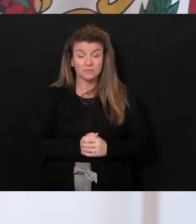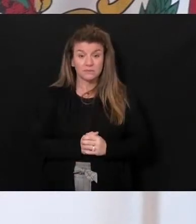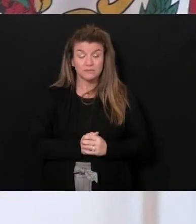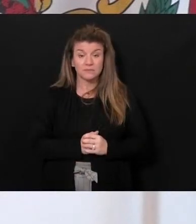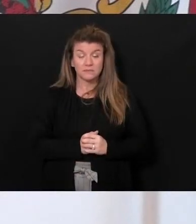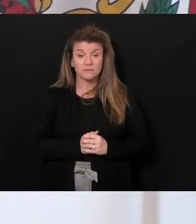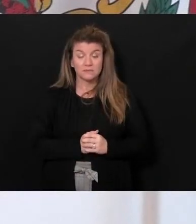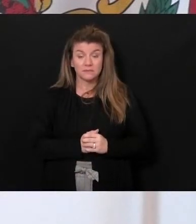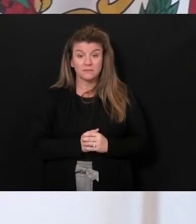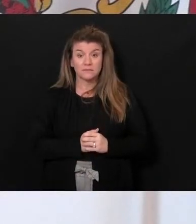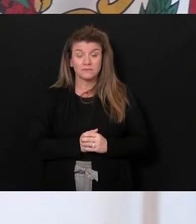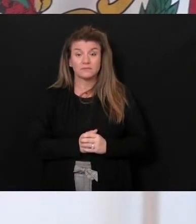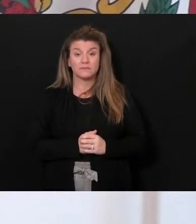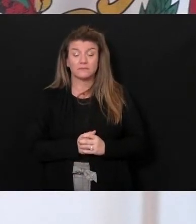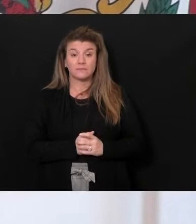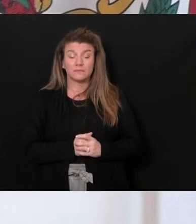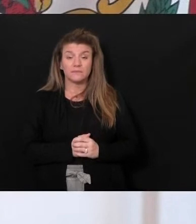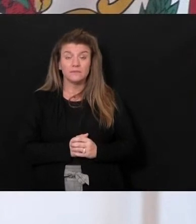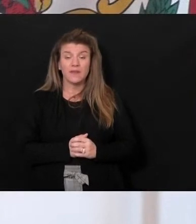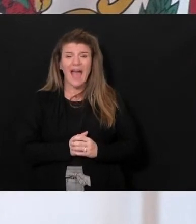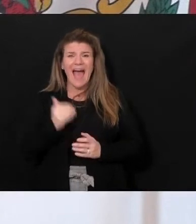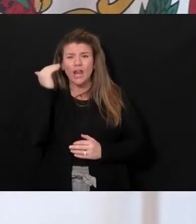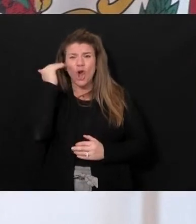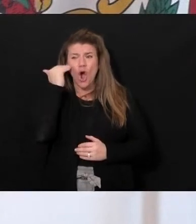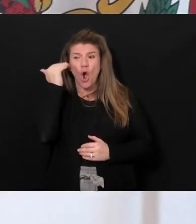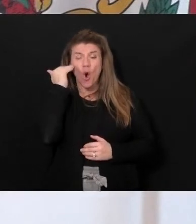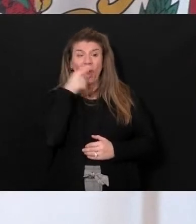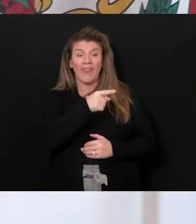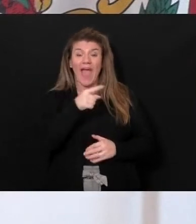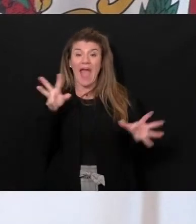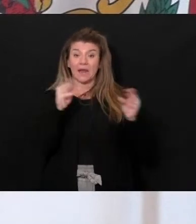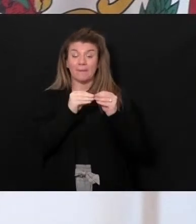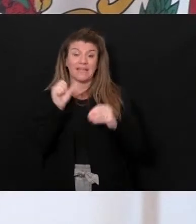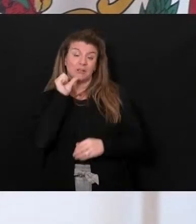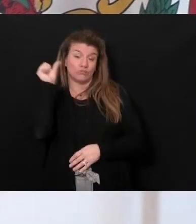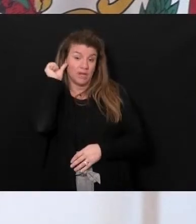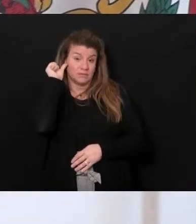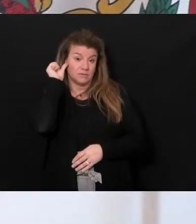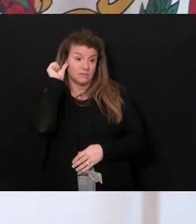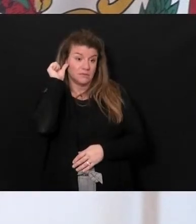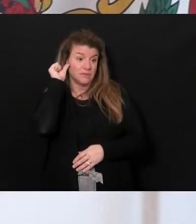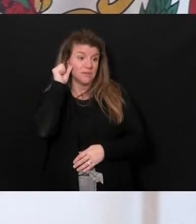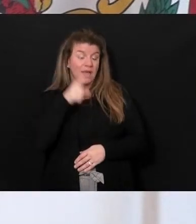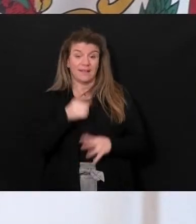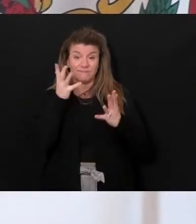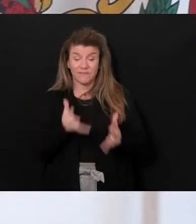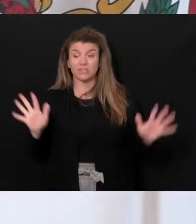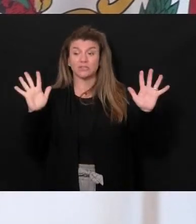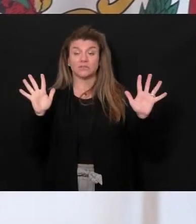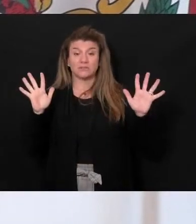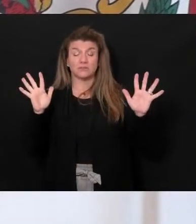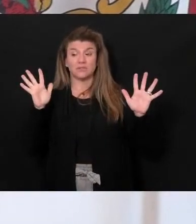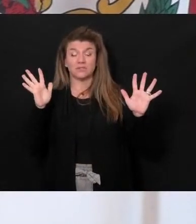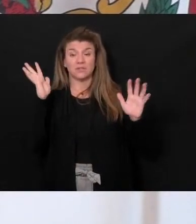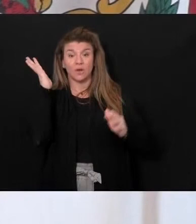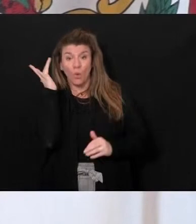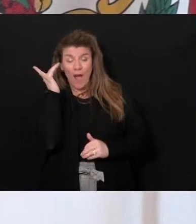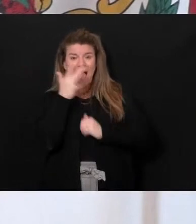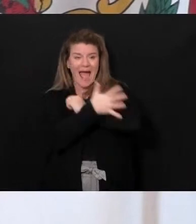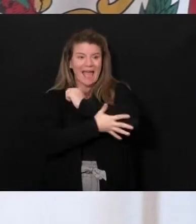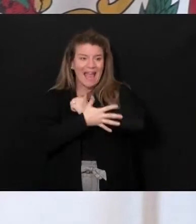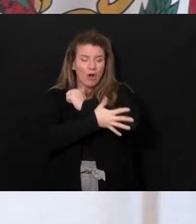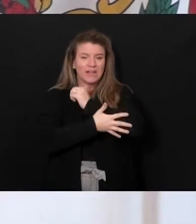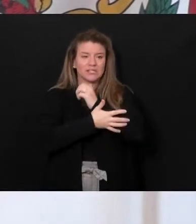And you know, I know that they met yesterday and they adjourned and because counties